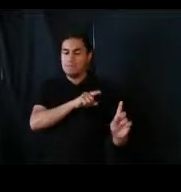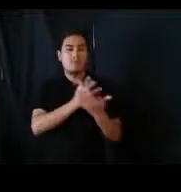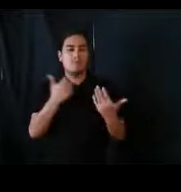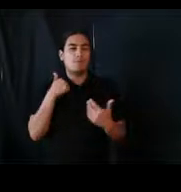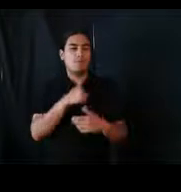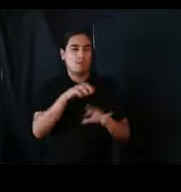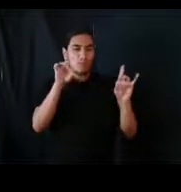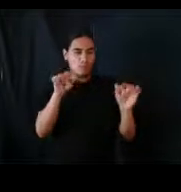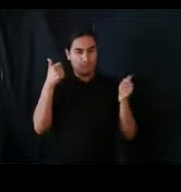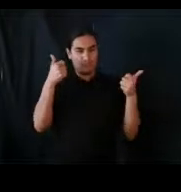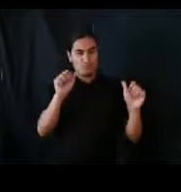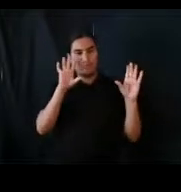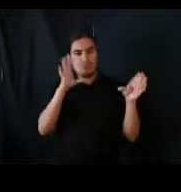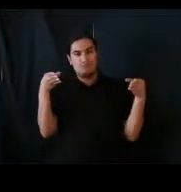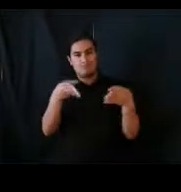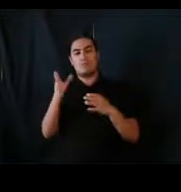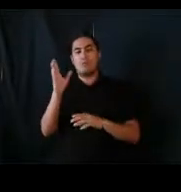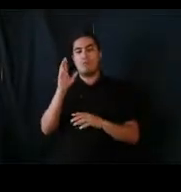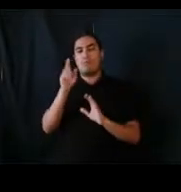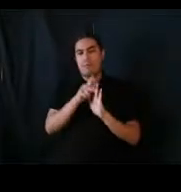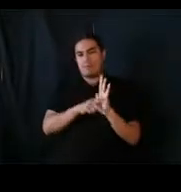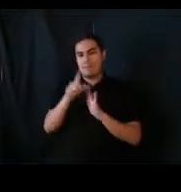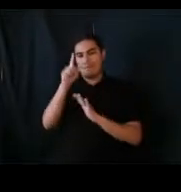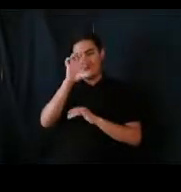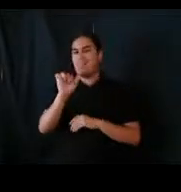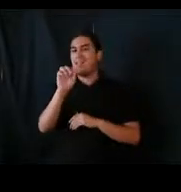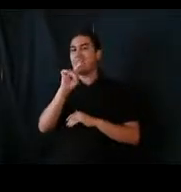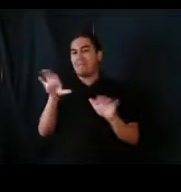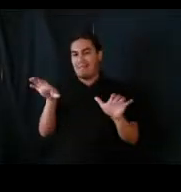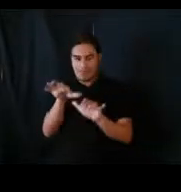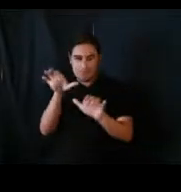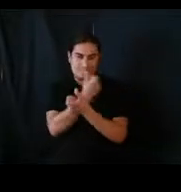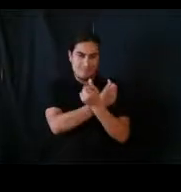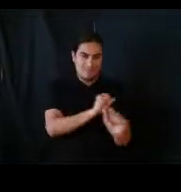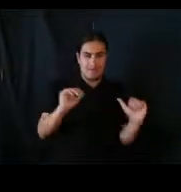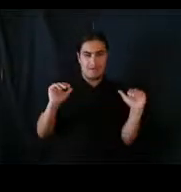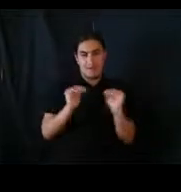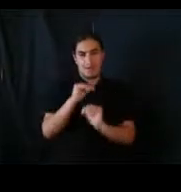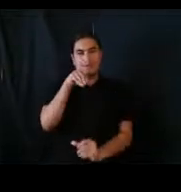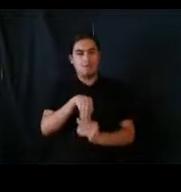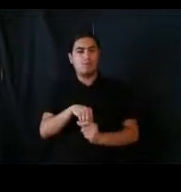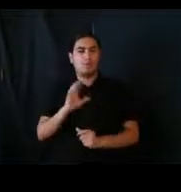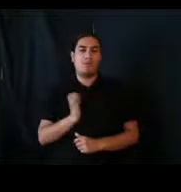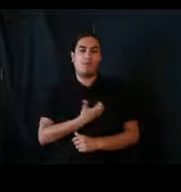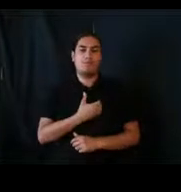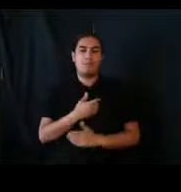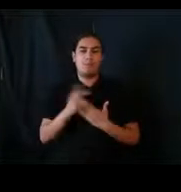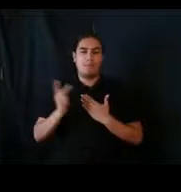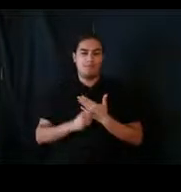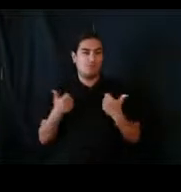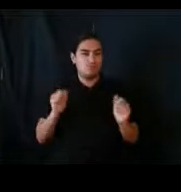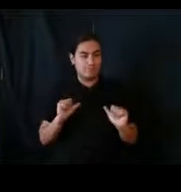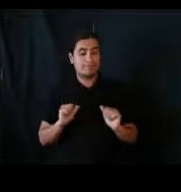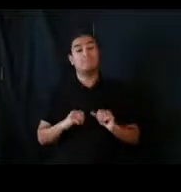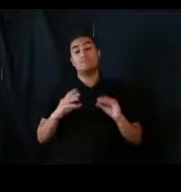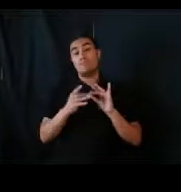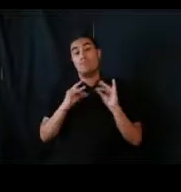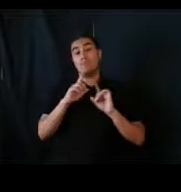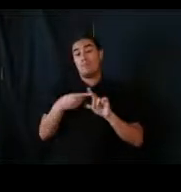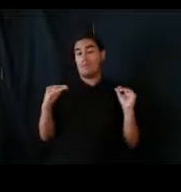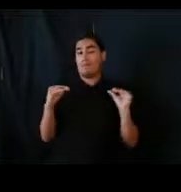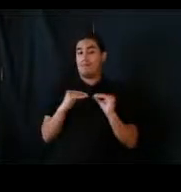seeking to advance our core policy goals of climate action safety and equity in that program speaking of equity wanted